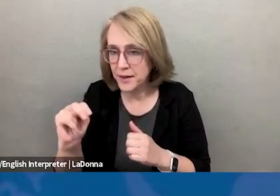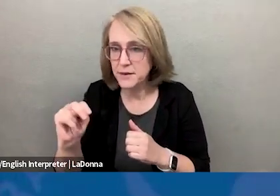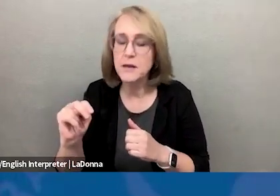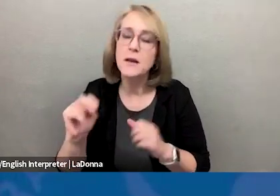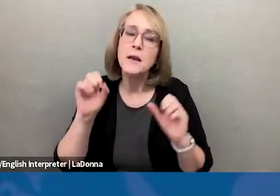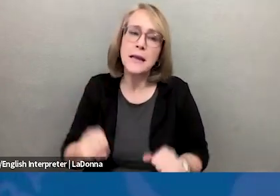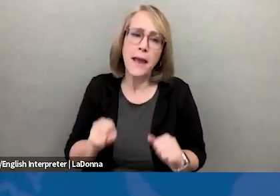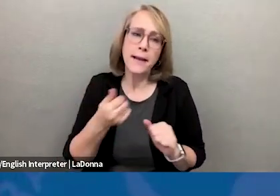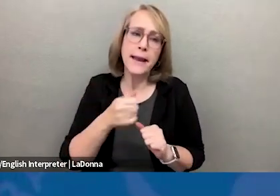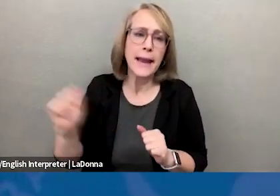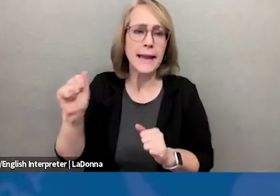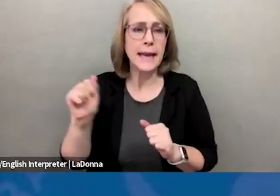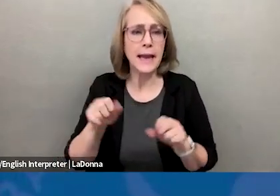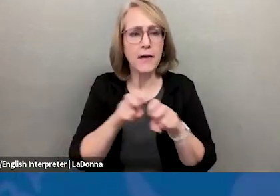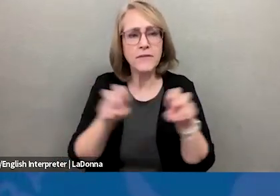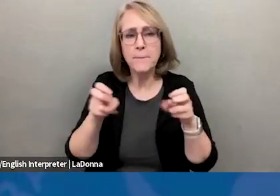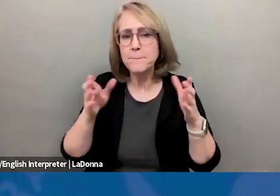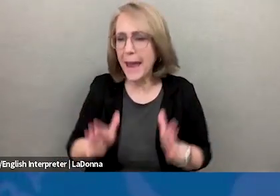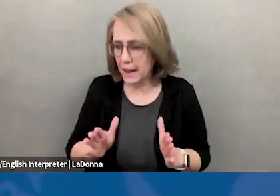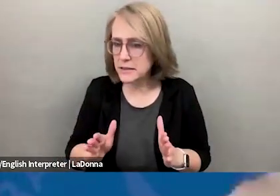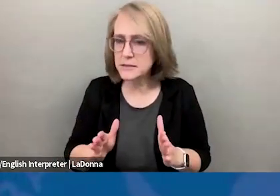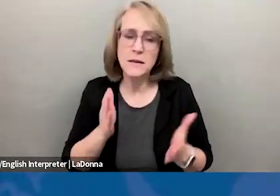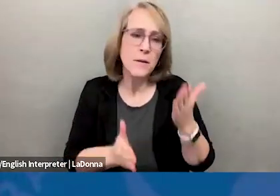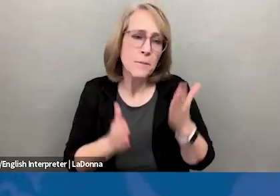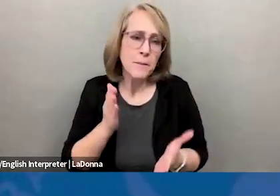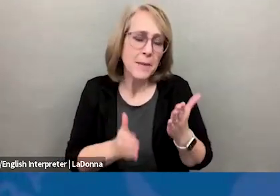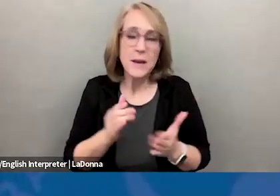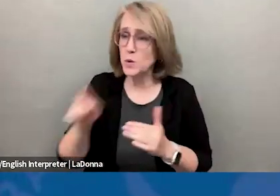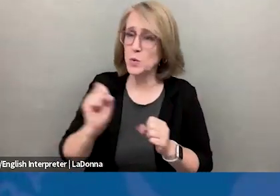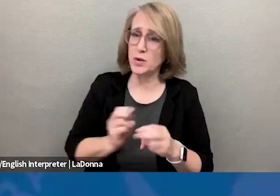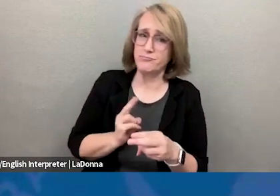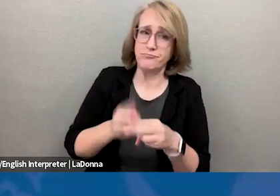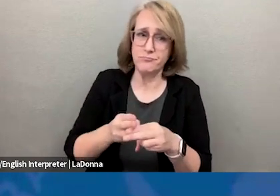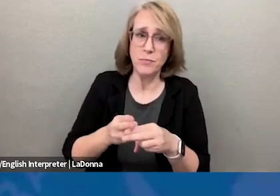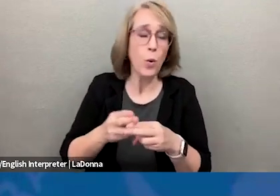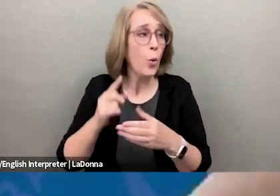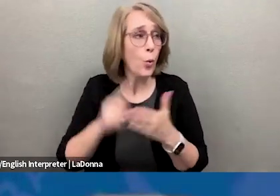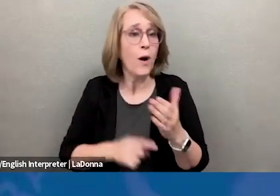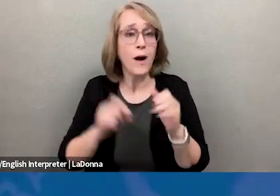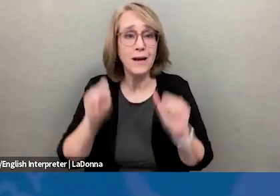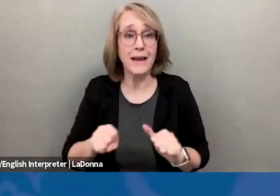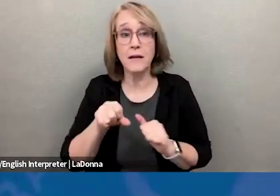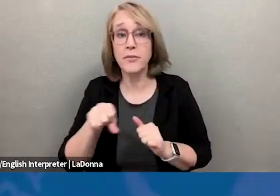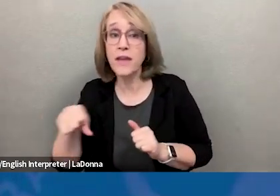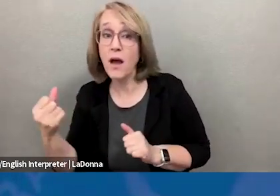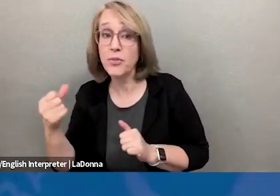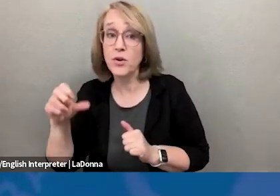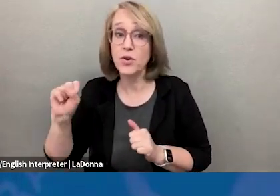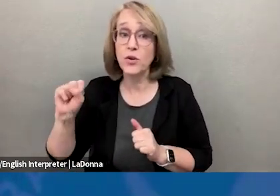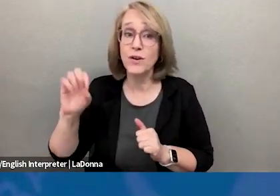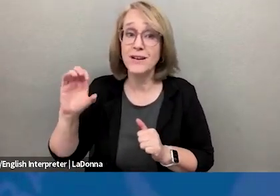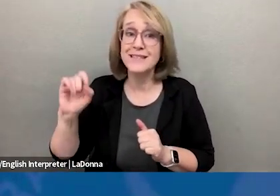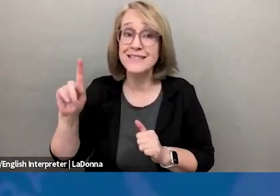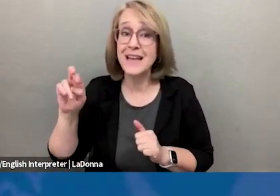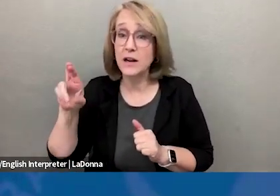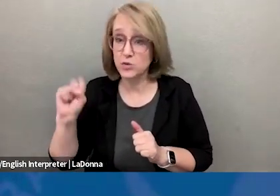can speak to get a little bit more specific about what can some of the other sectors that the national strategy